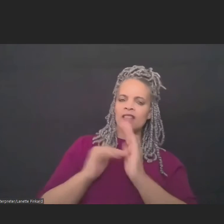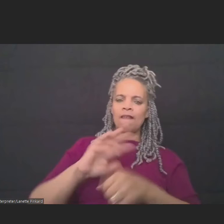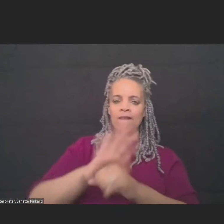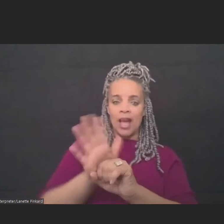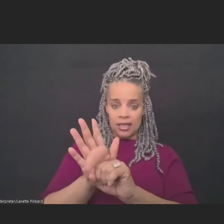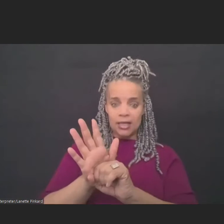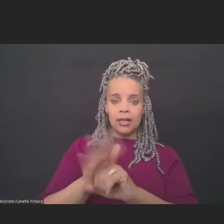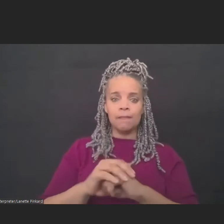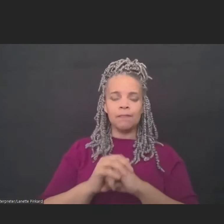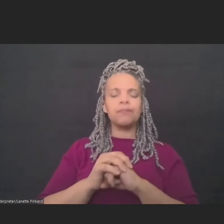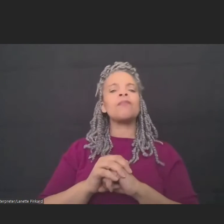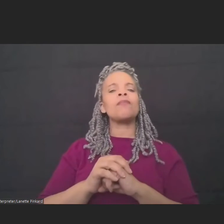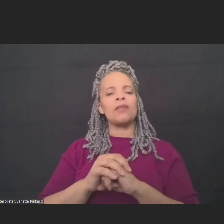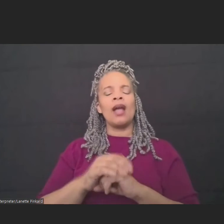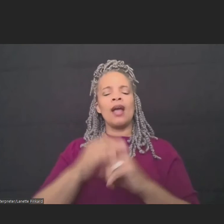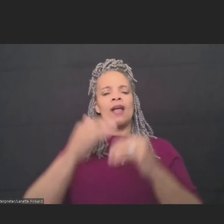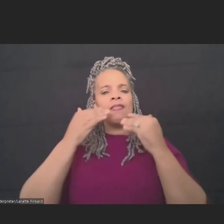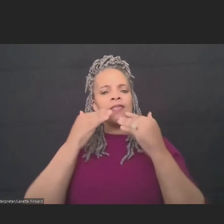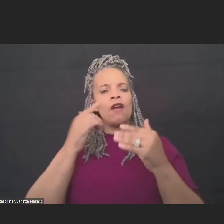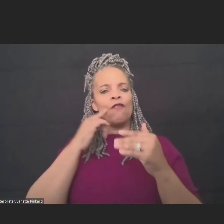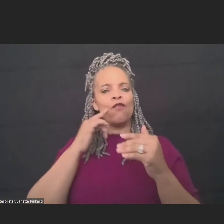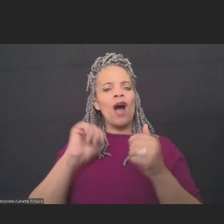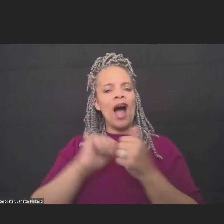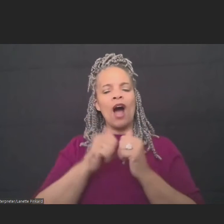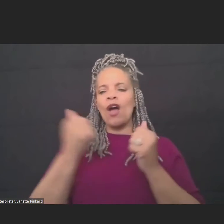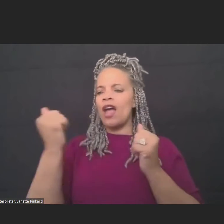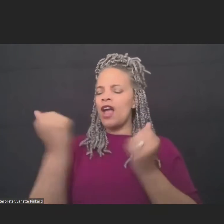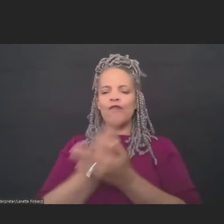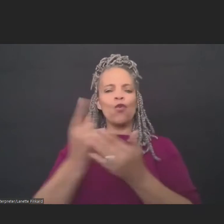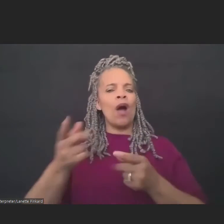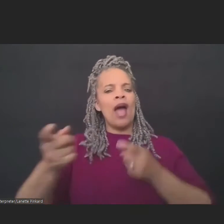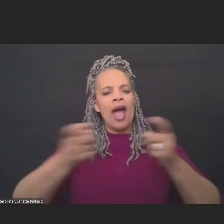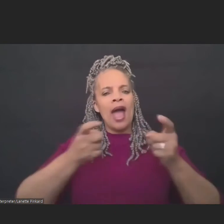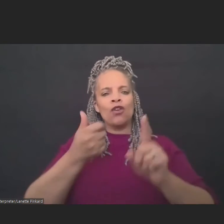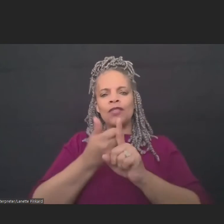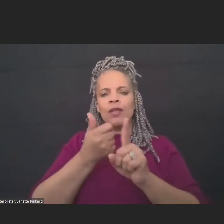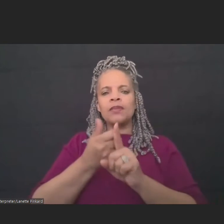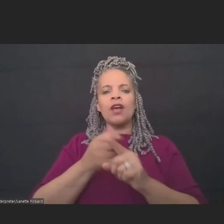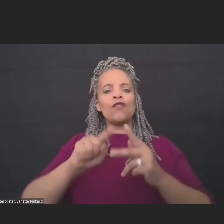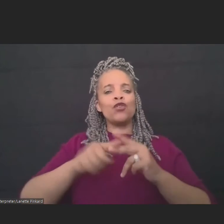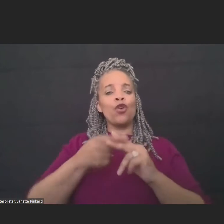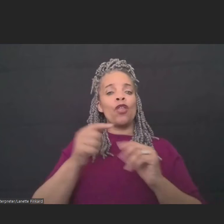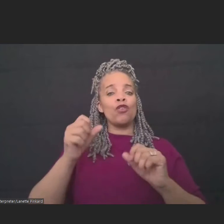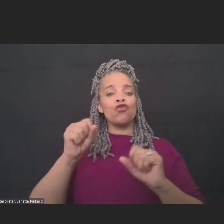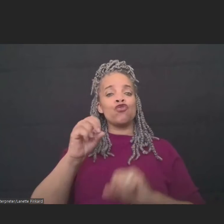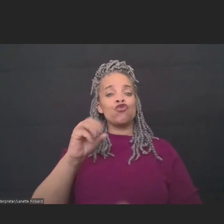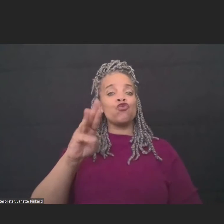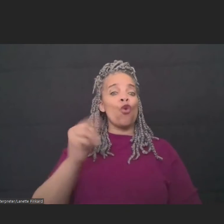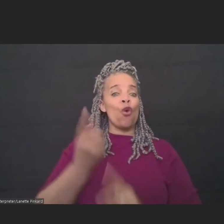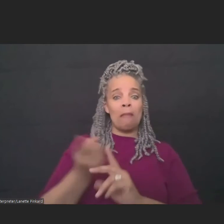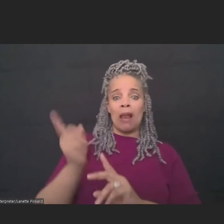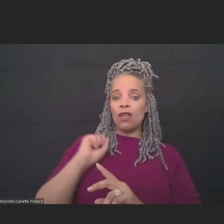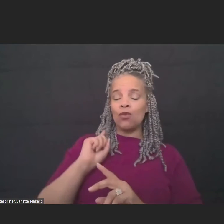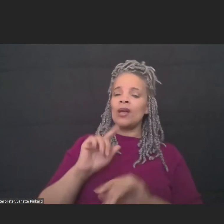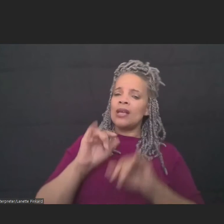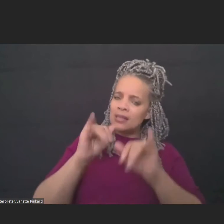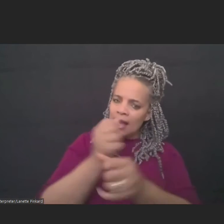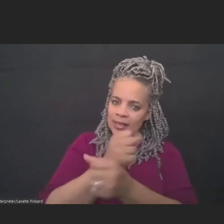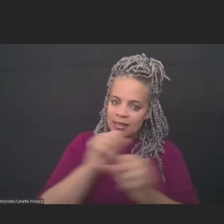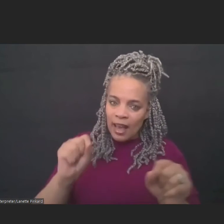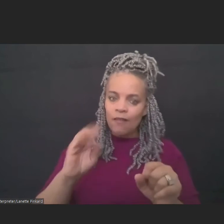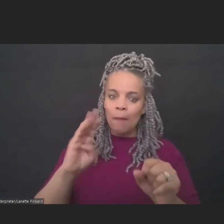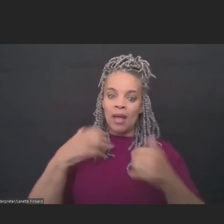still thank them for how everybody handled themselves during the storm last week. Stay safe and be